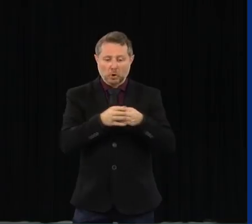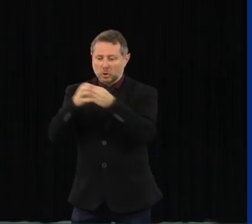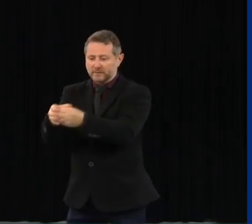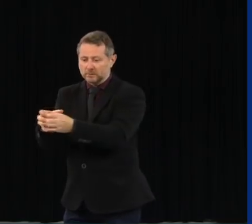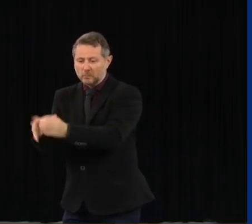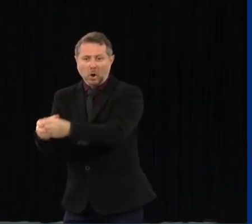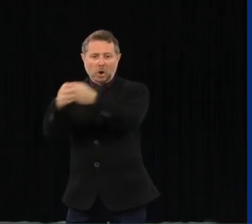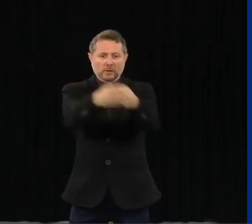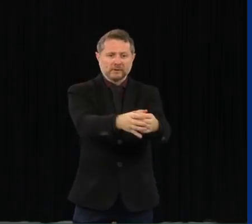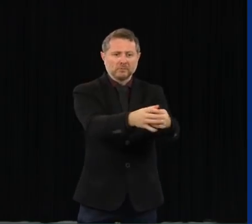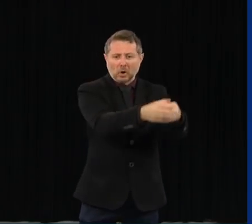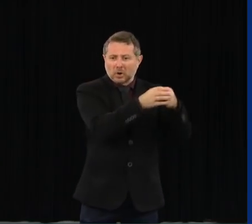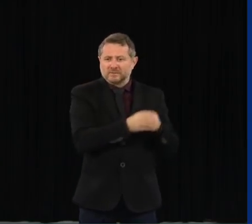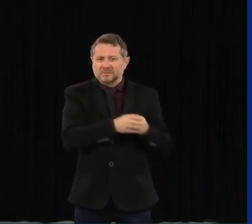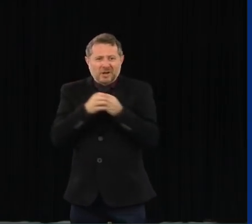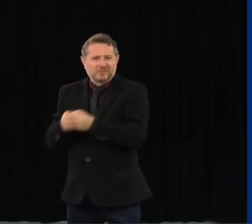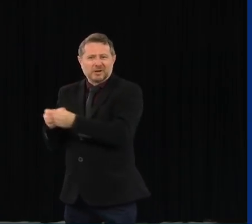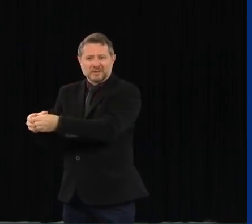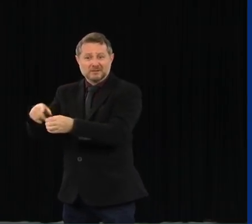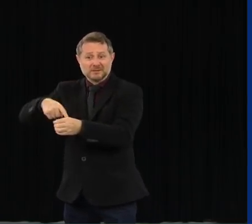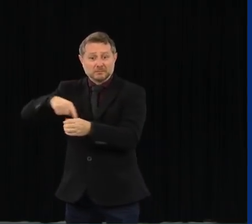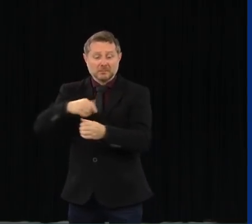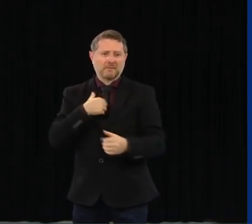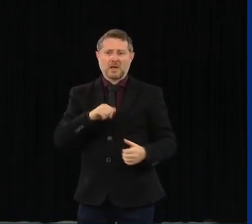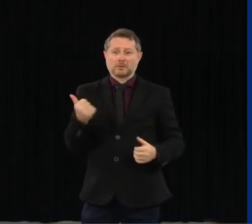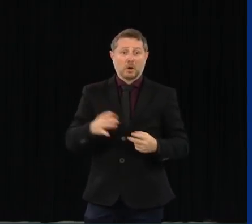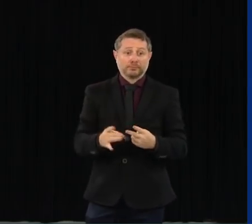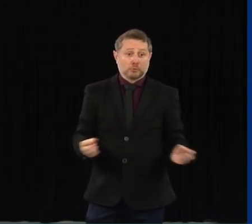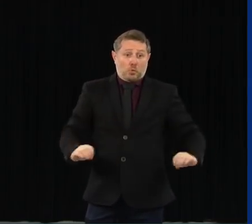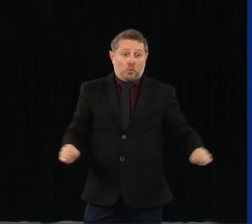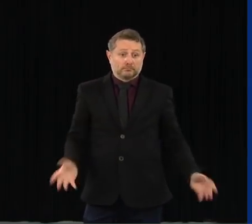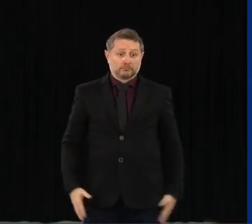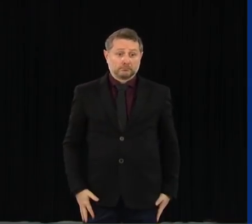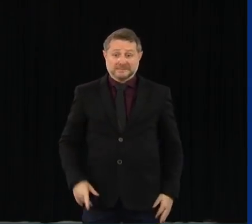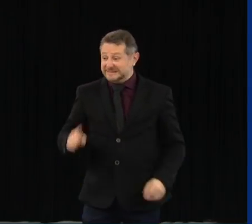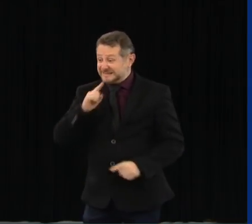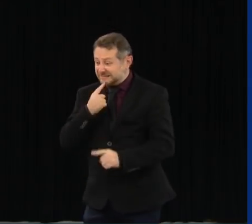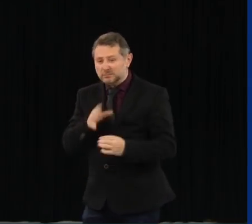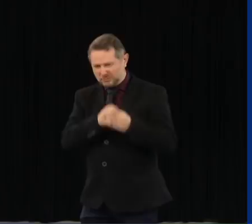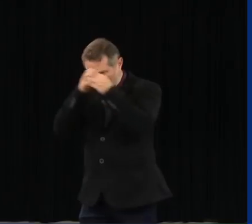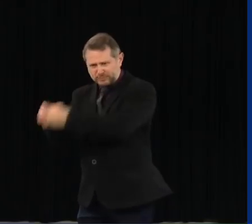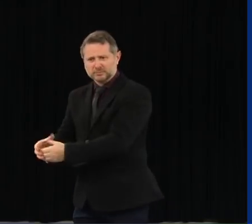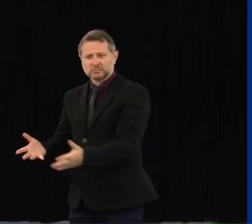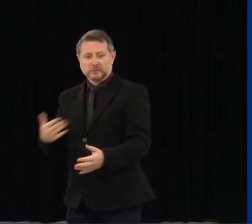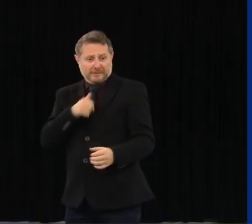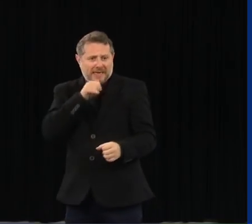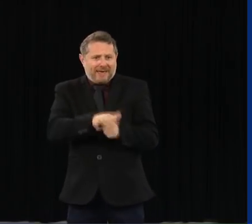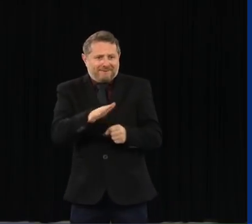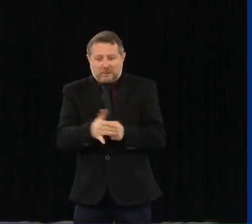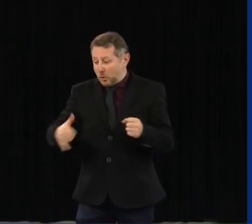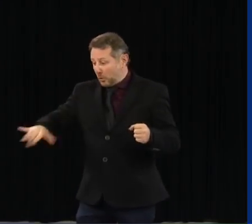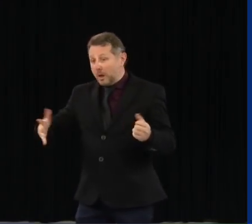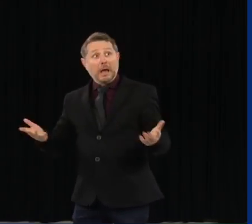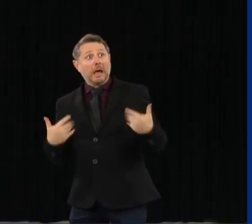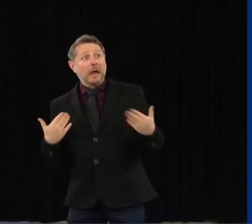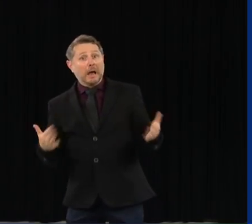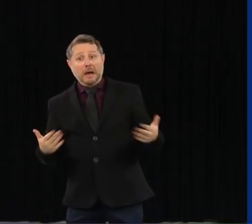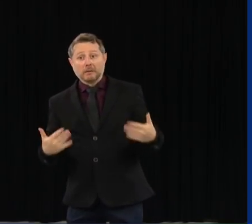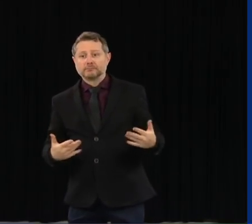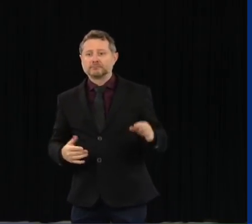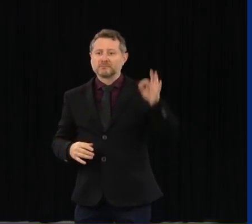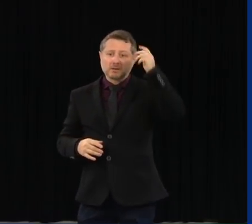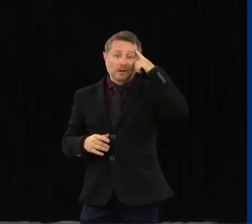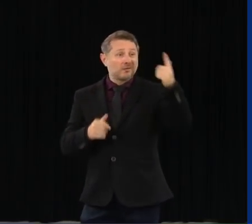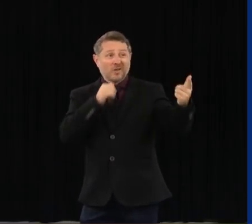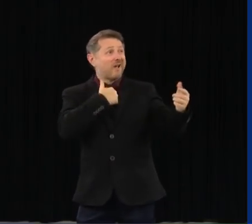see looming nationwide? You do not have enough. The federal government does not have enough